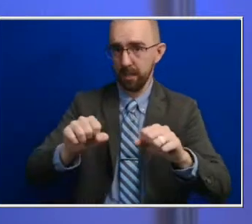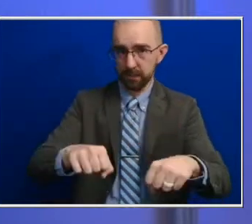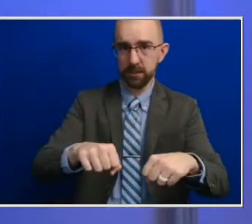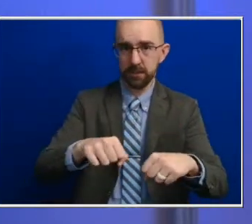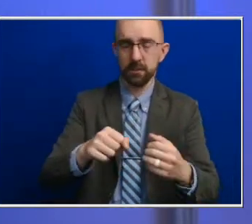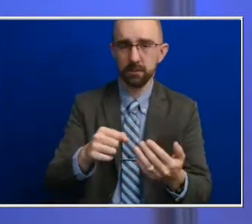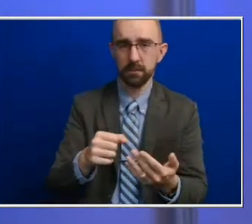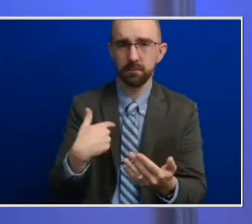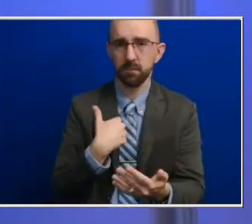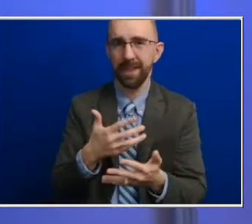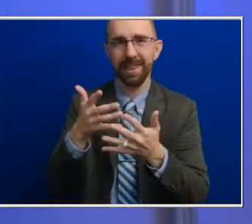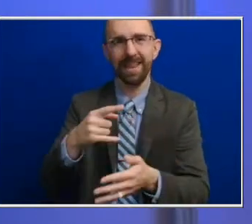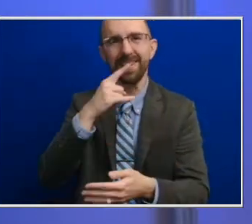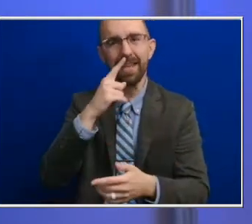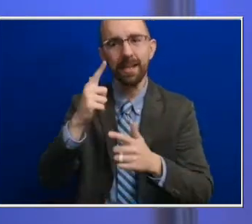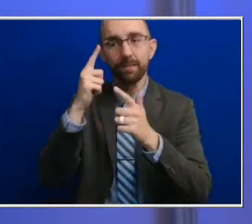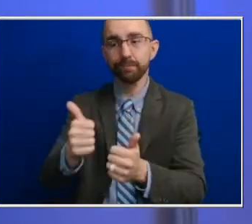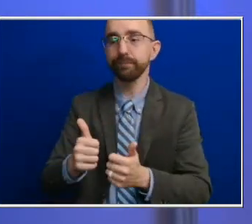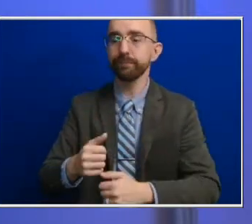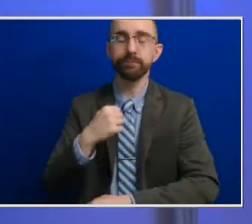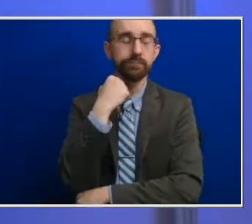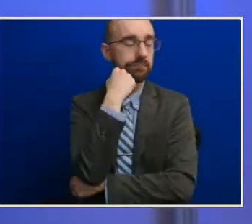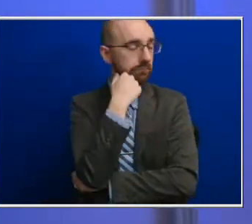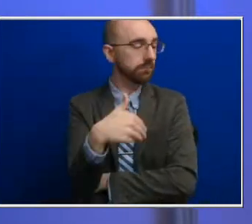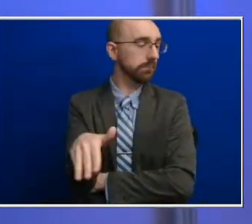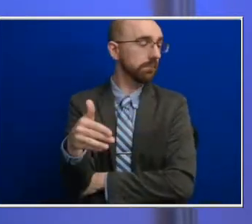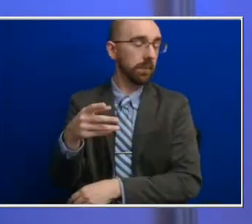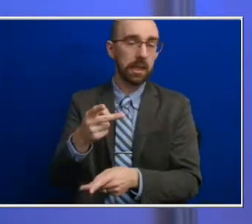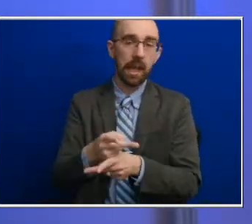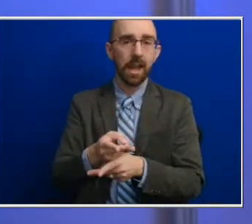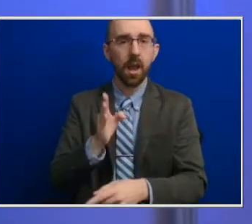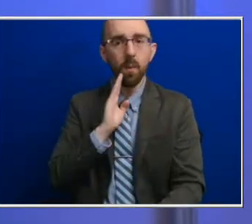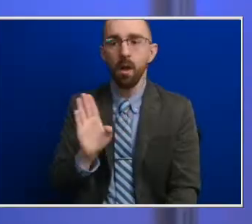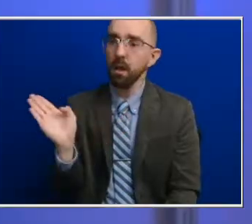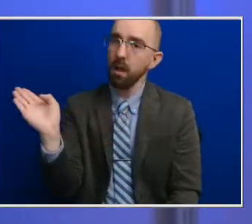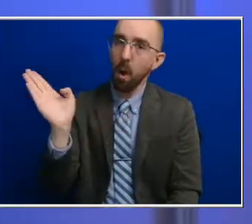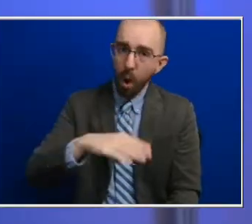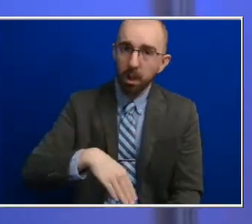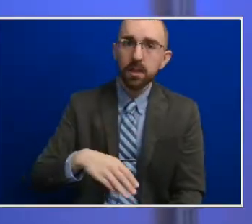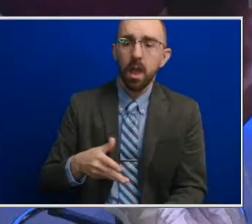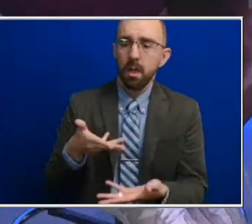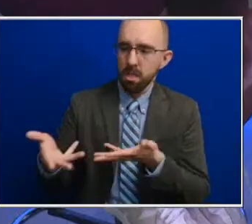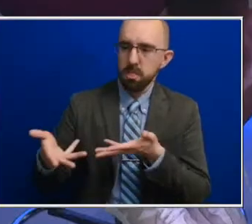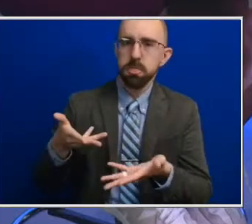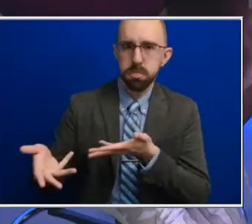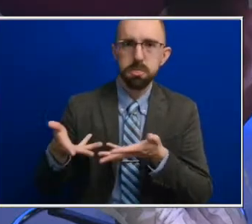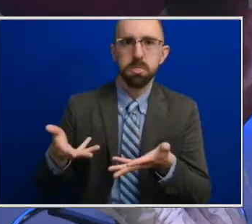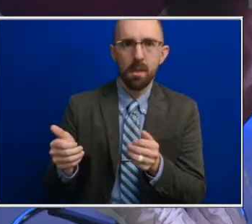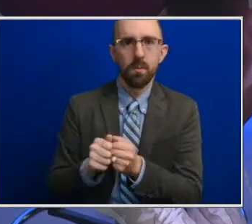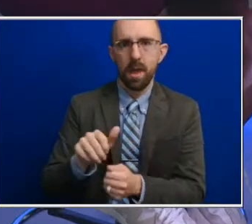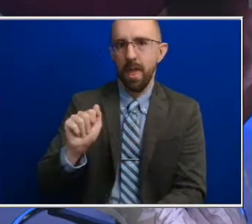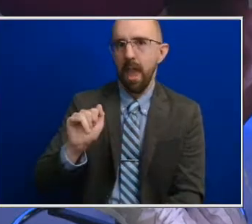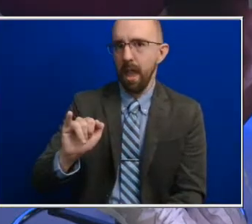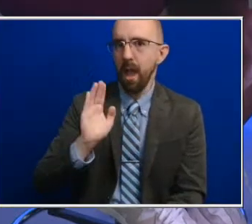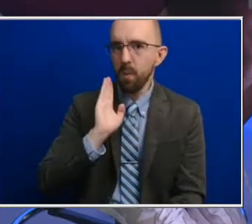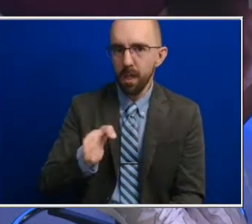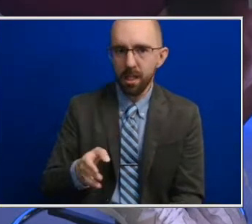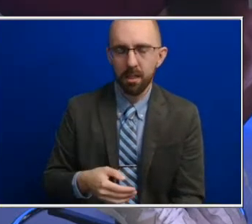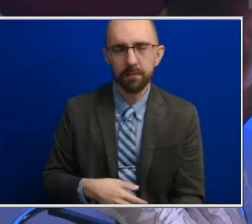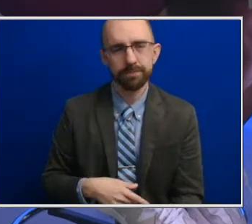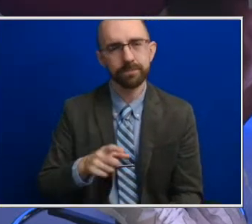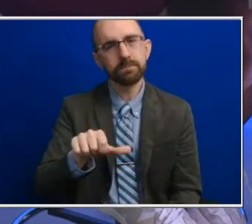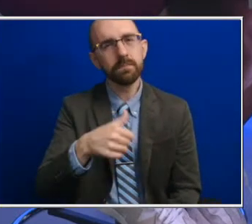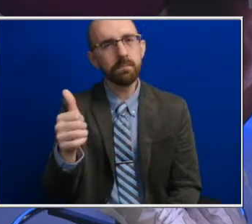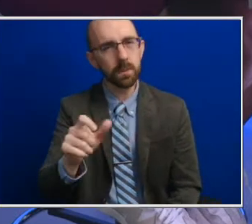our kids to their own devices, literally, they will spend the whole day watching. On that device. Gene Reardon has a comment. He writes,